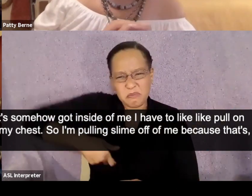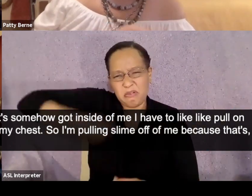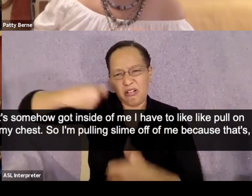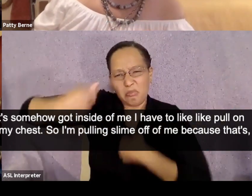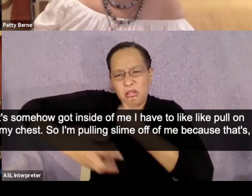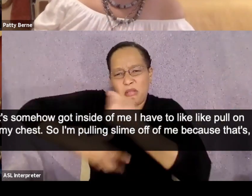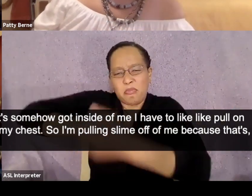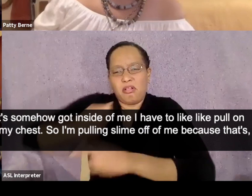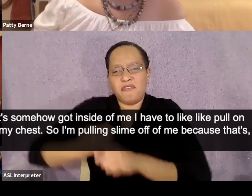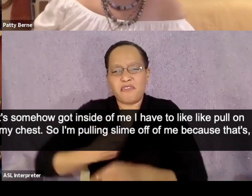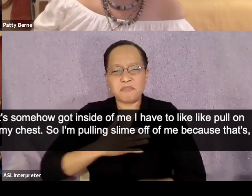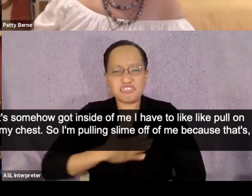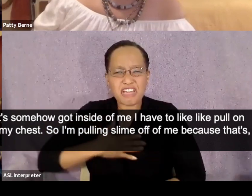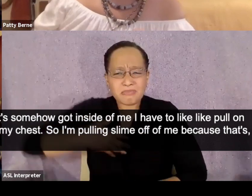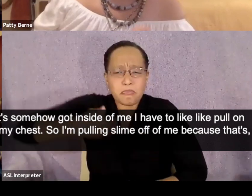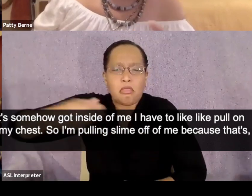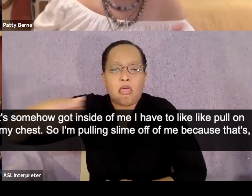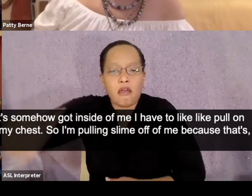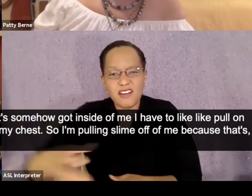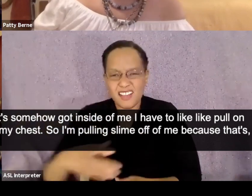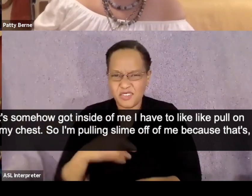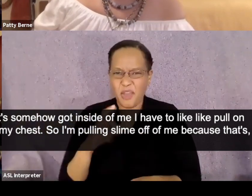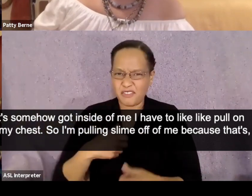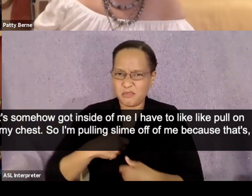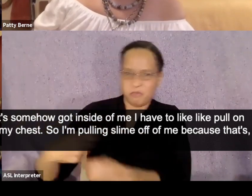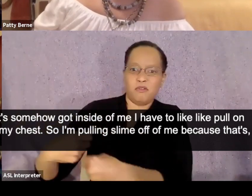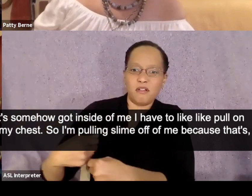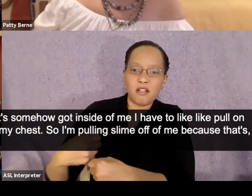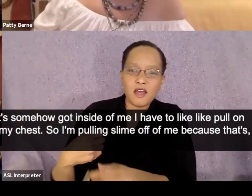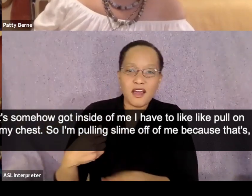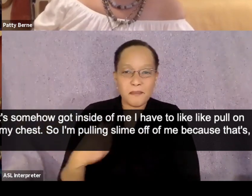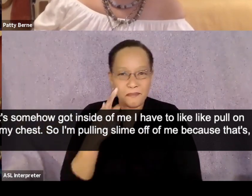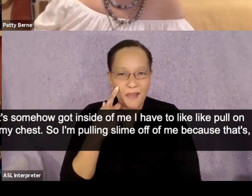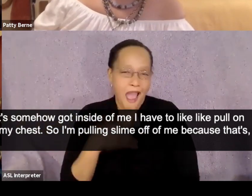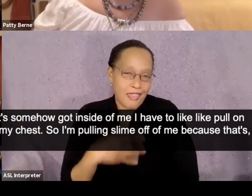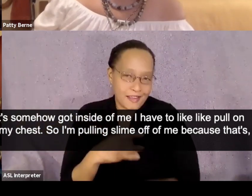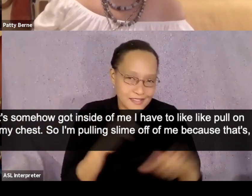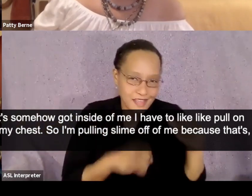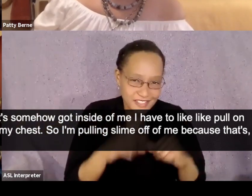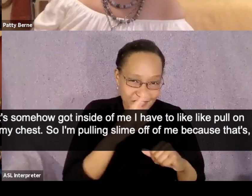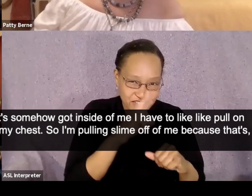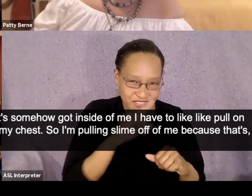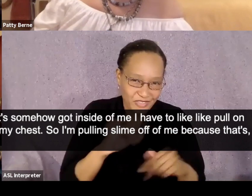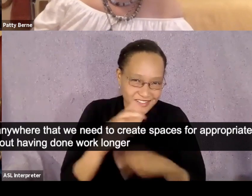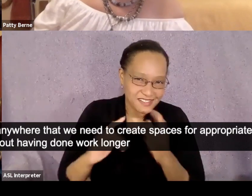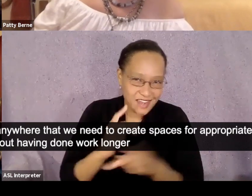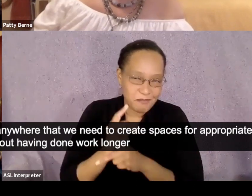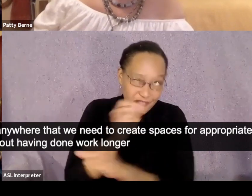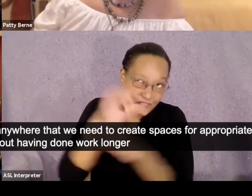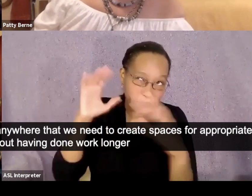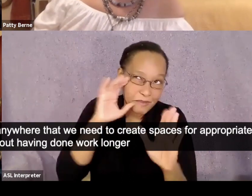So I'm pulling slime off of me because that's, I love science fiction, so I think of things in those